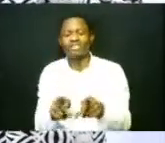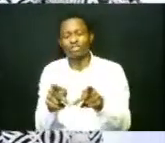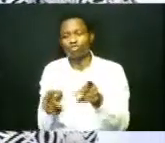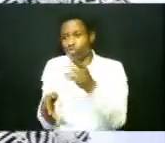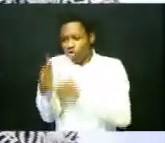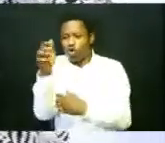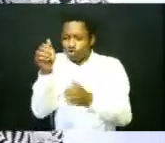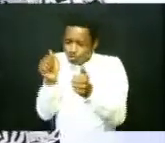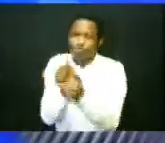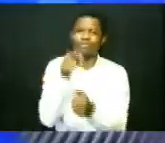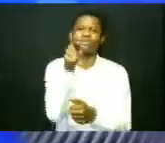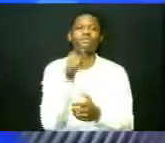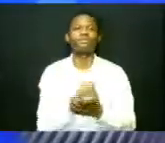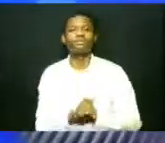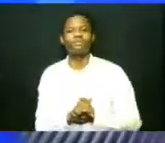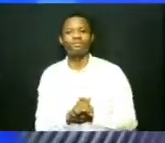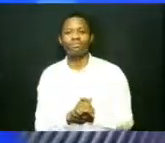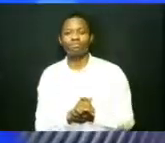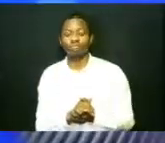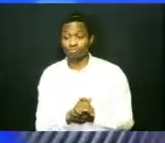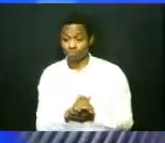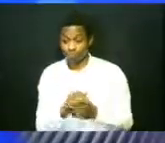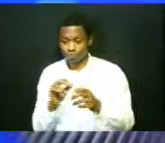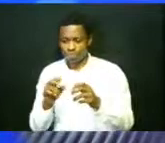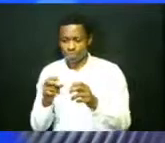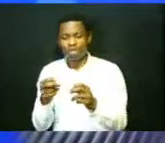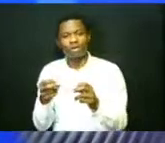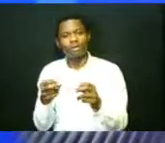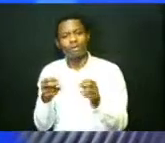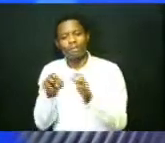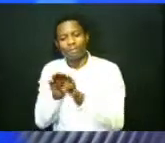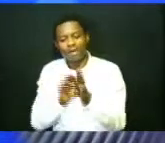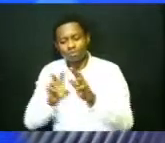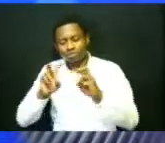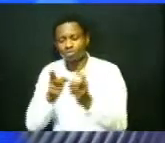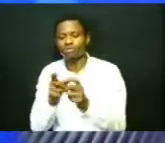you. My main text is from Luke chapter 1,